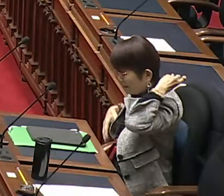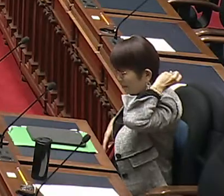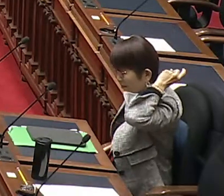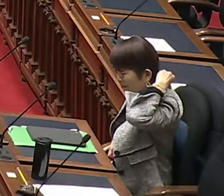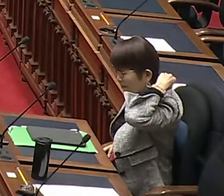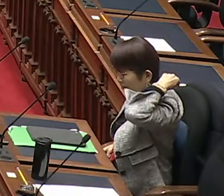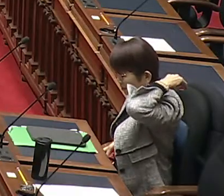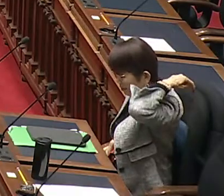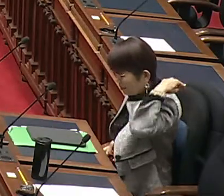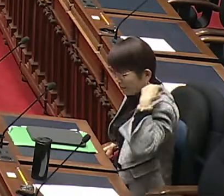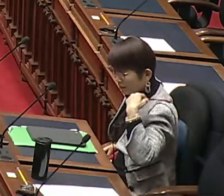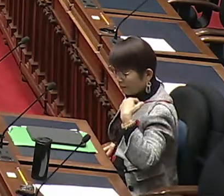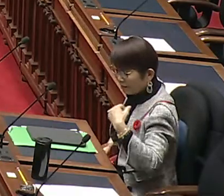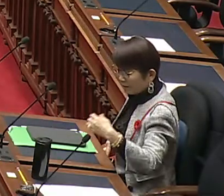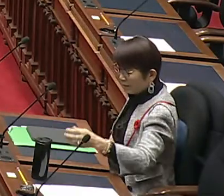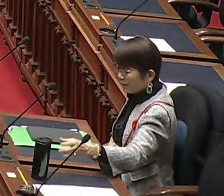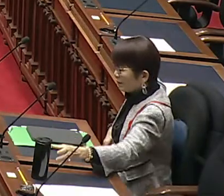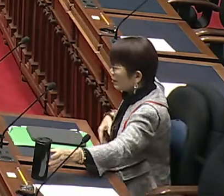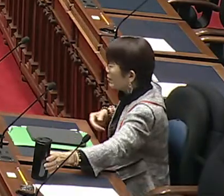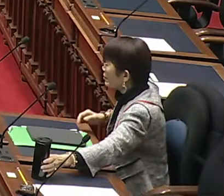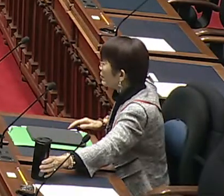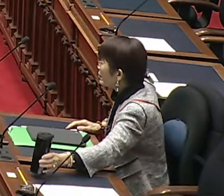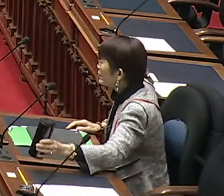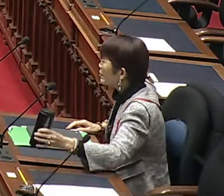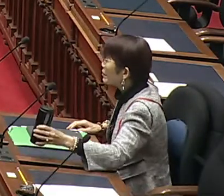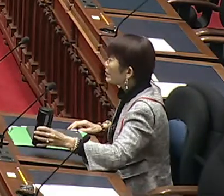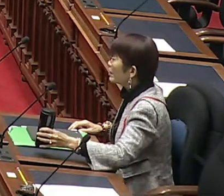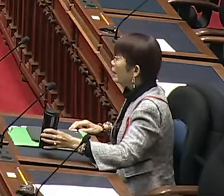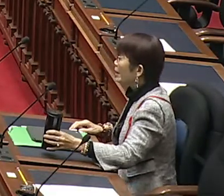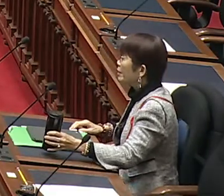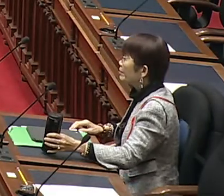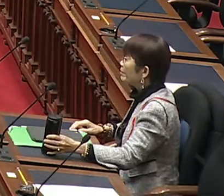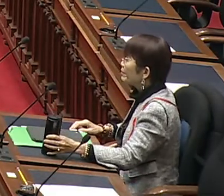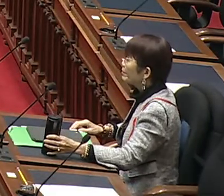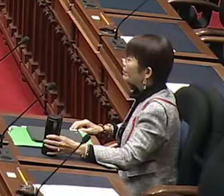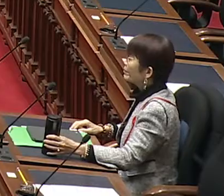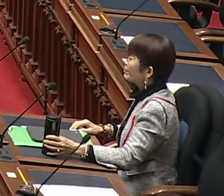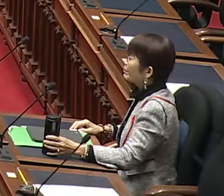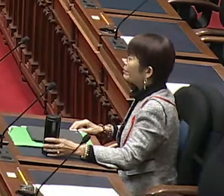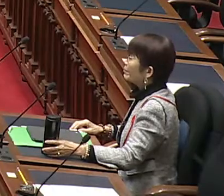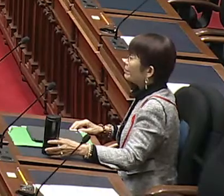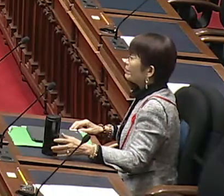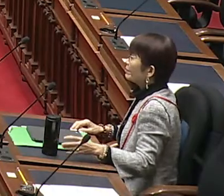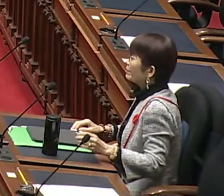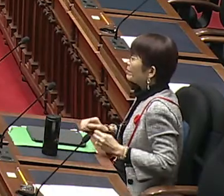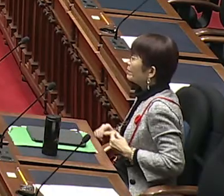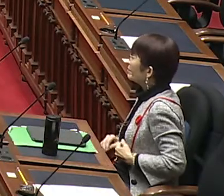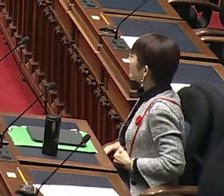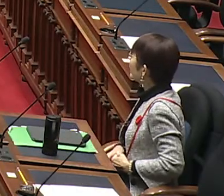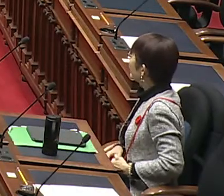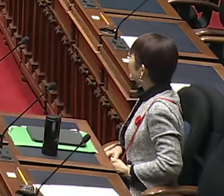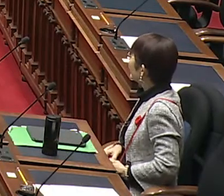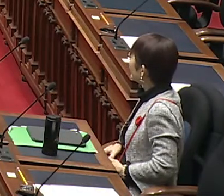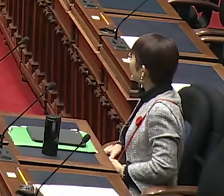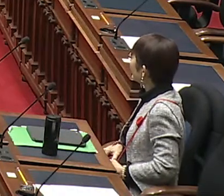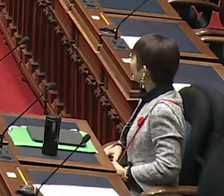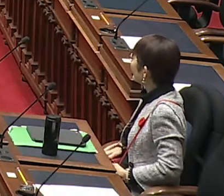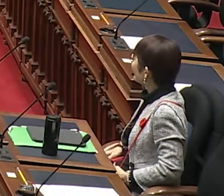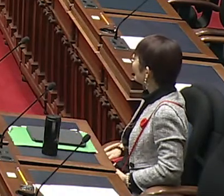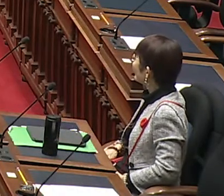again. Members, you've heard the question. Those in favor say aye. Those opposed say nay. Oh, hold on. So